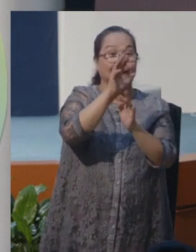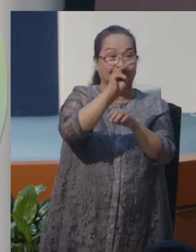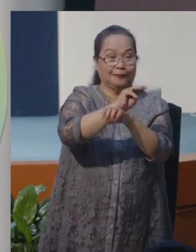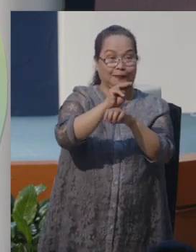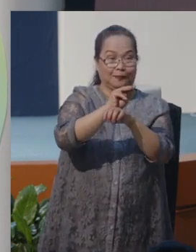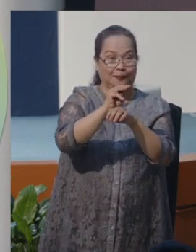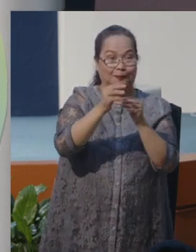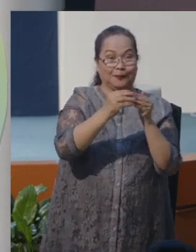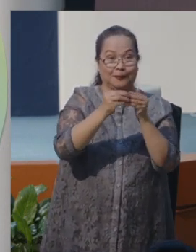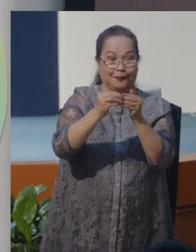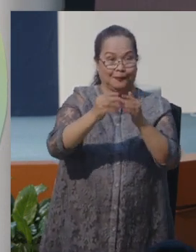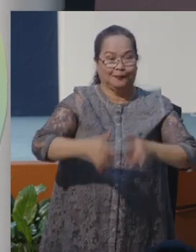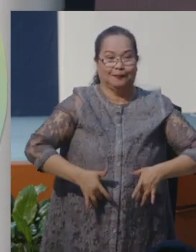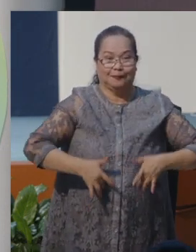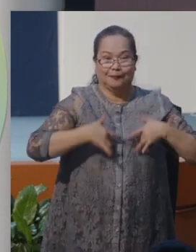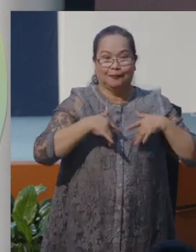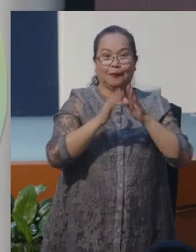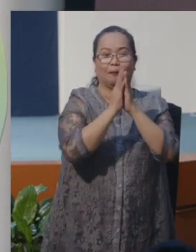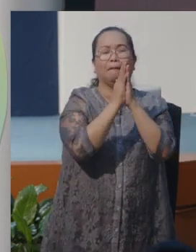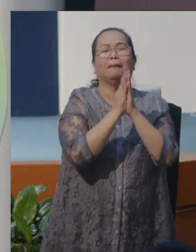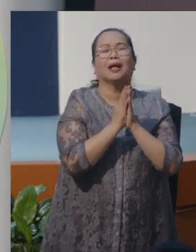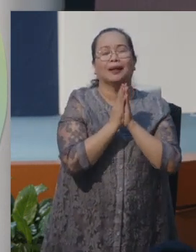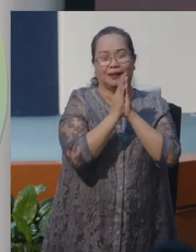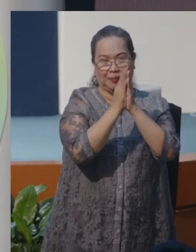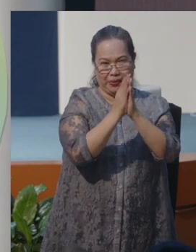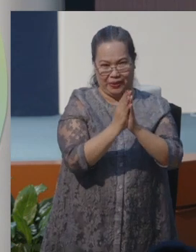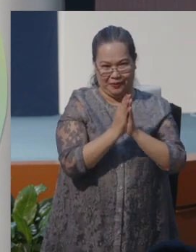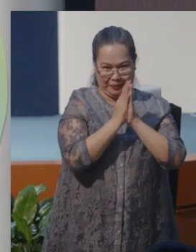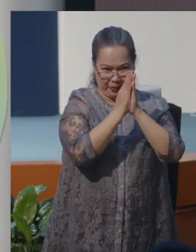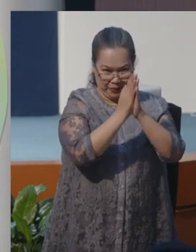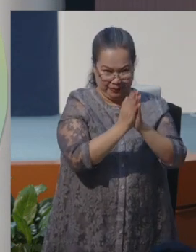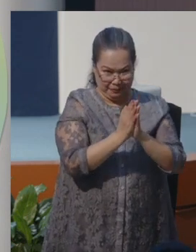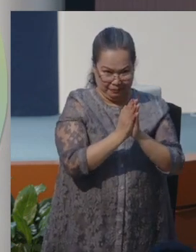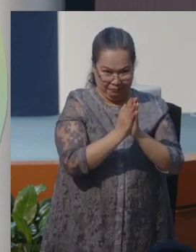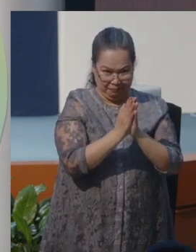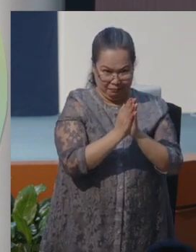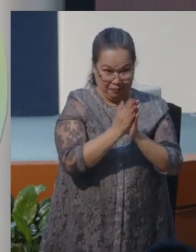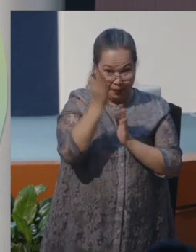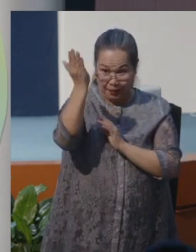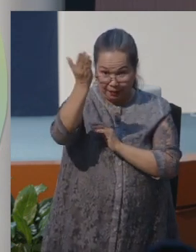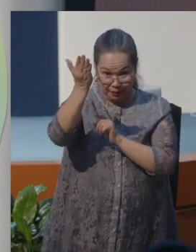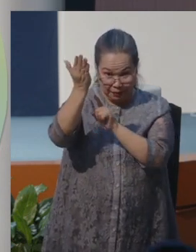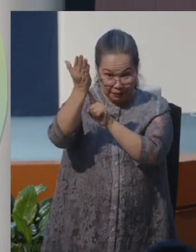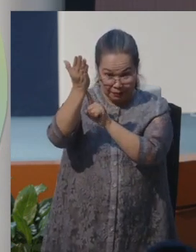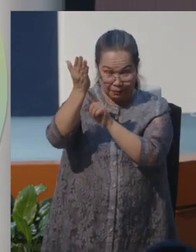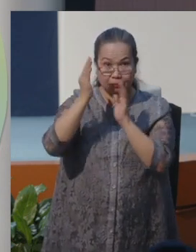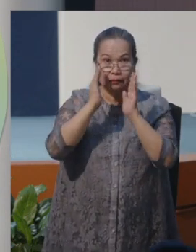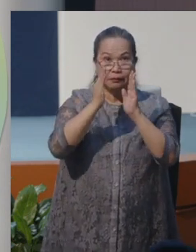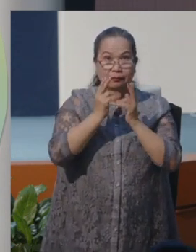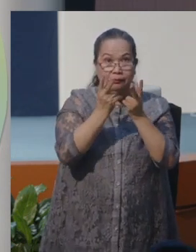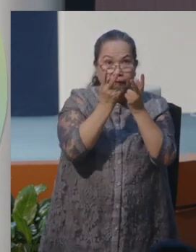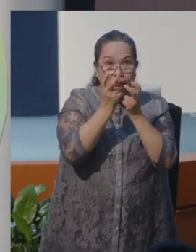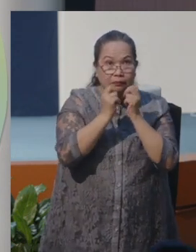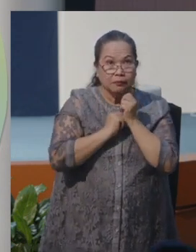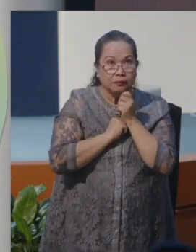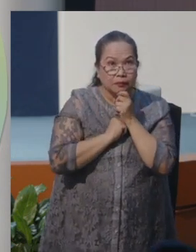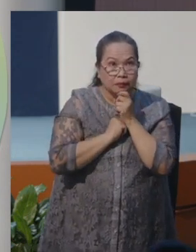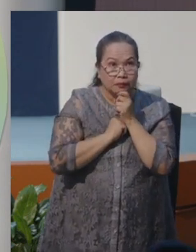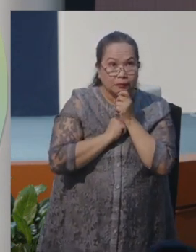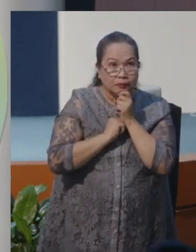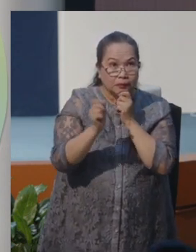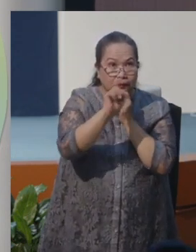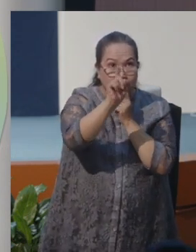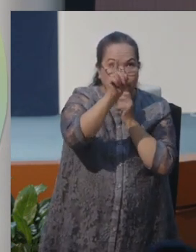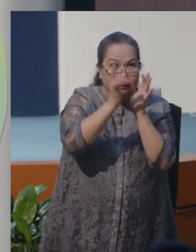along on a life of prayer. None of the other evangelists is so attentive to this pervading factor in